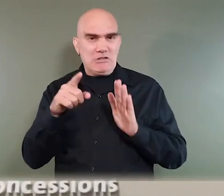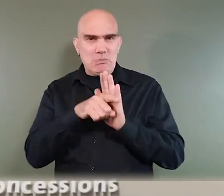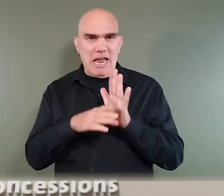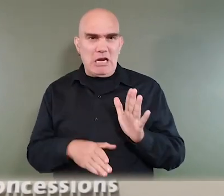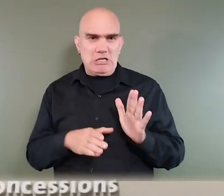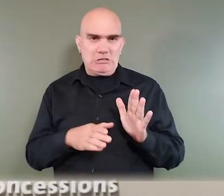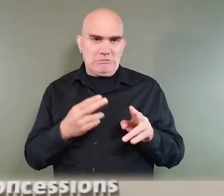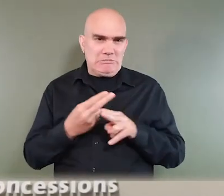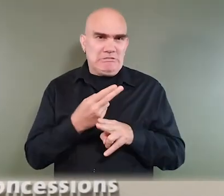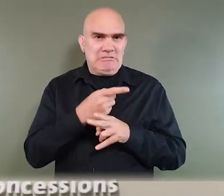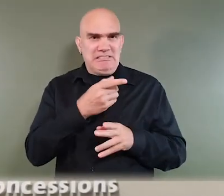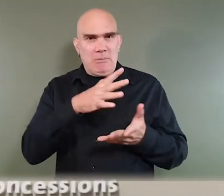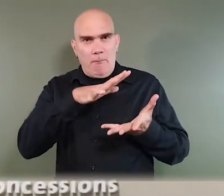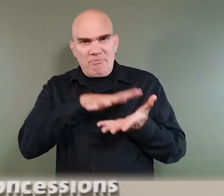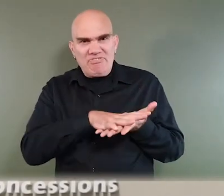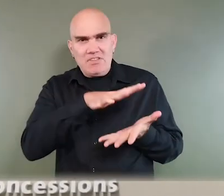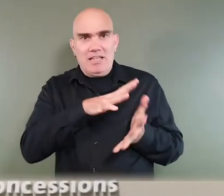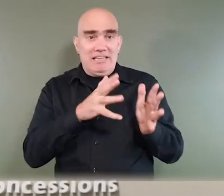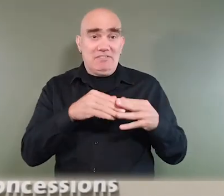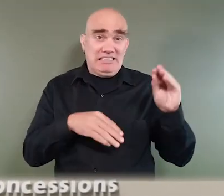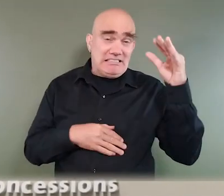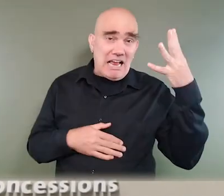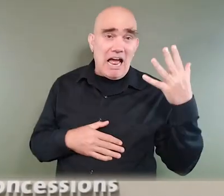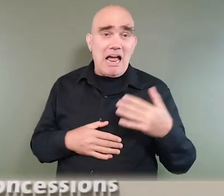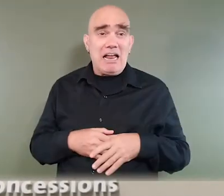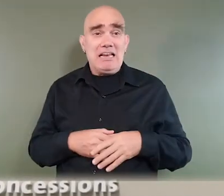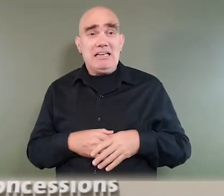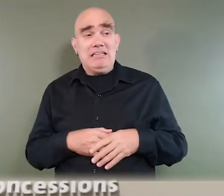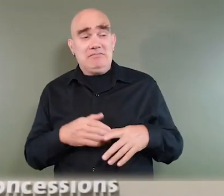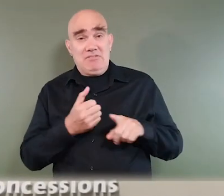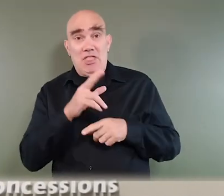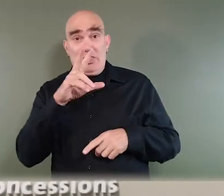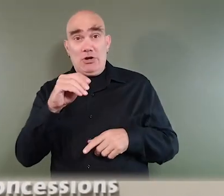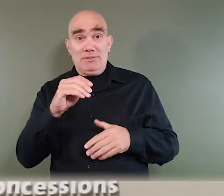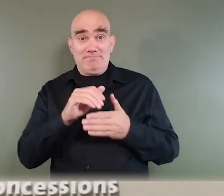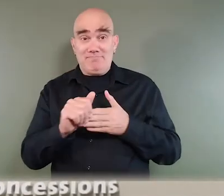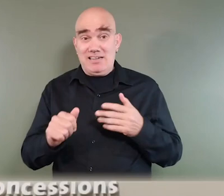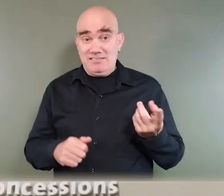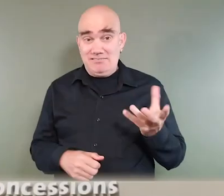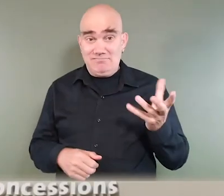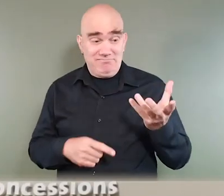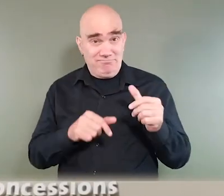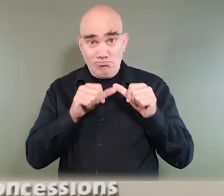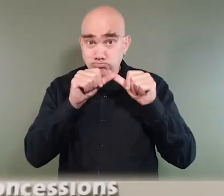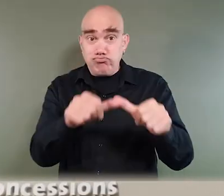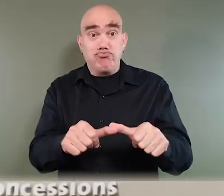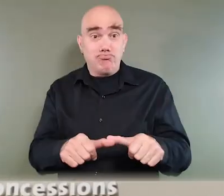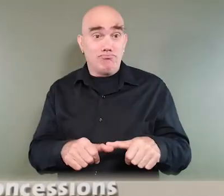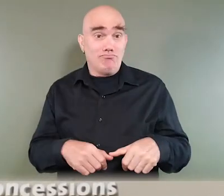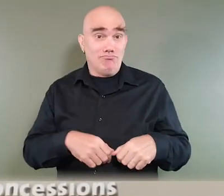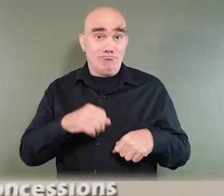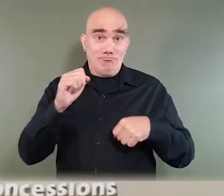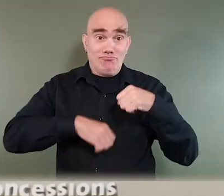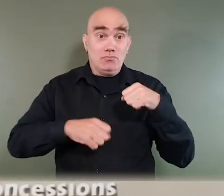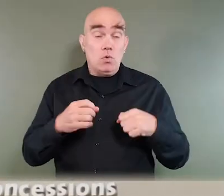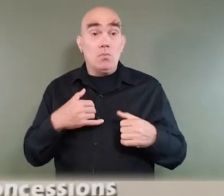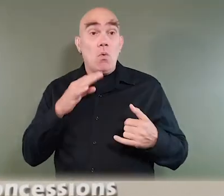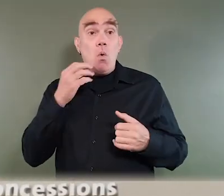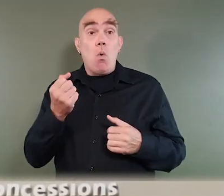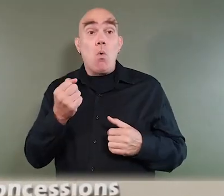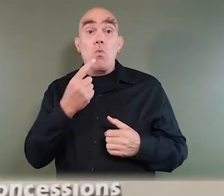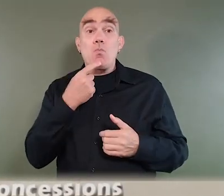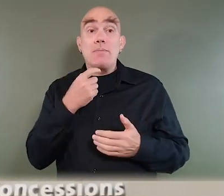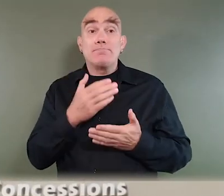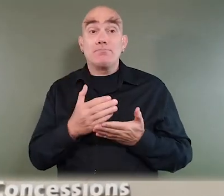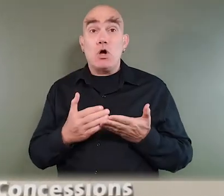been smashed, left in the sun. It was $30. It has lasted forever. So we're going to hold the red parts. Sit up as tall as